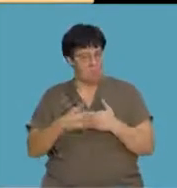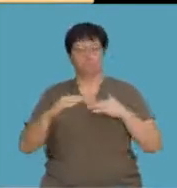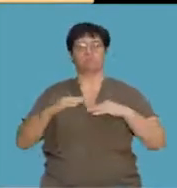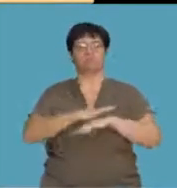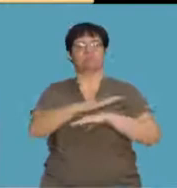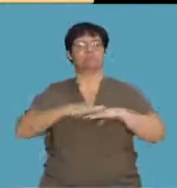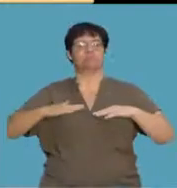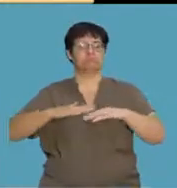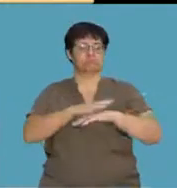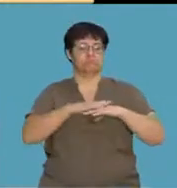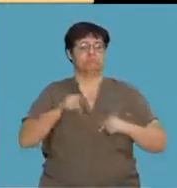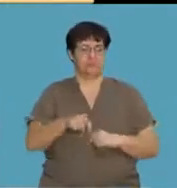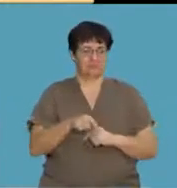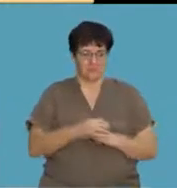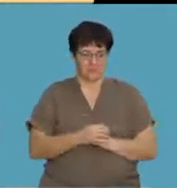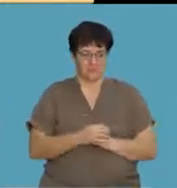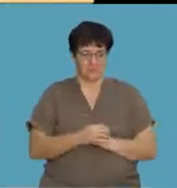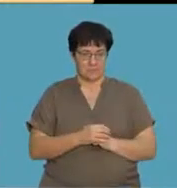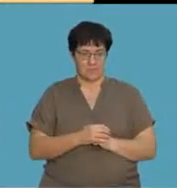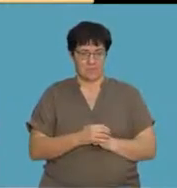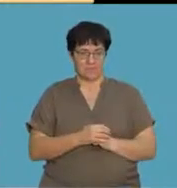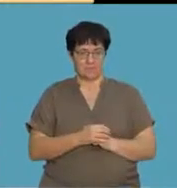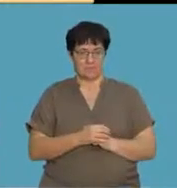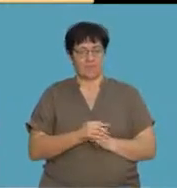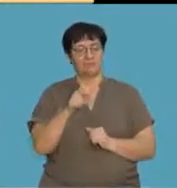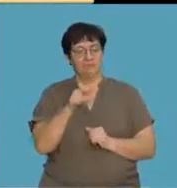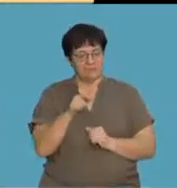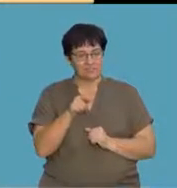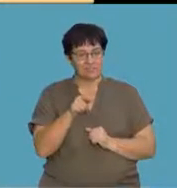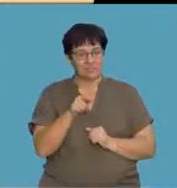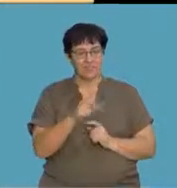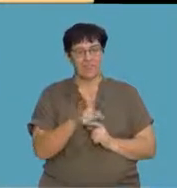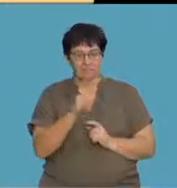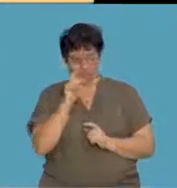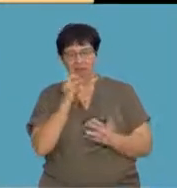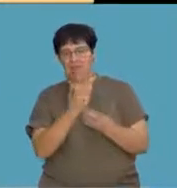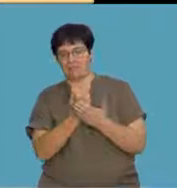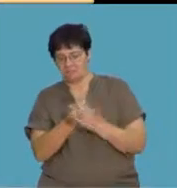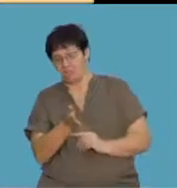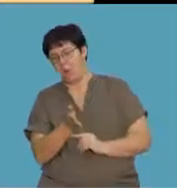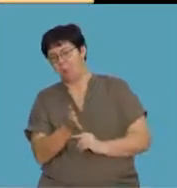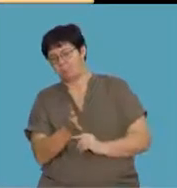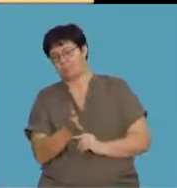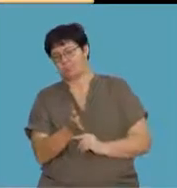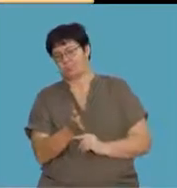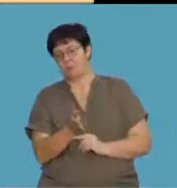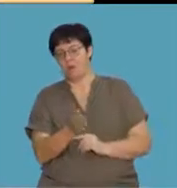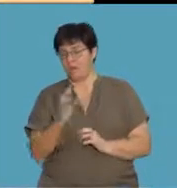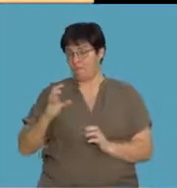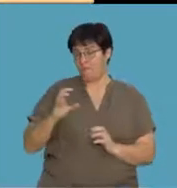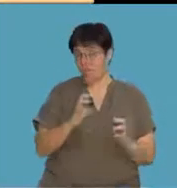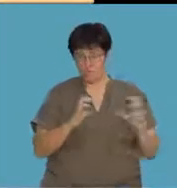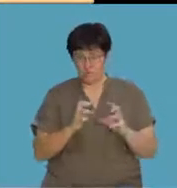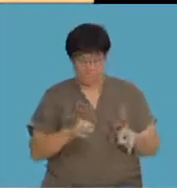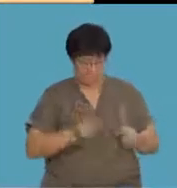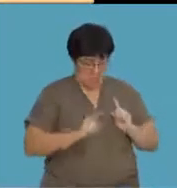between, the solid particles. And also, there is some evidence that suggests that the forces are comparatively